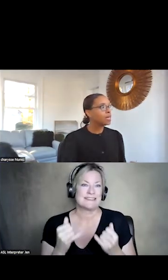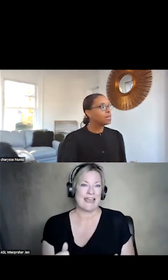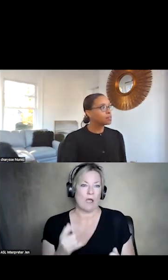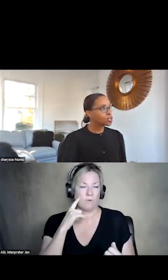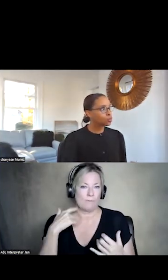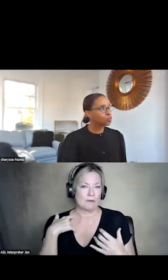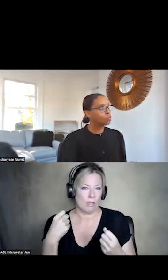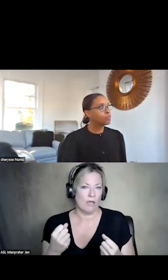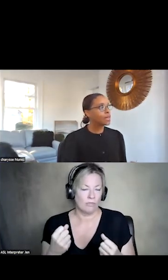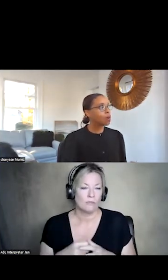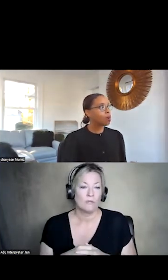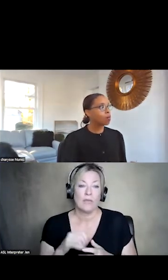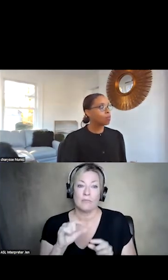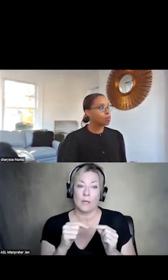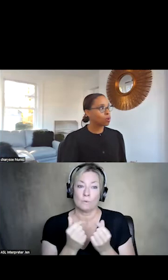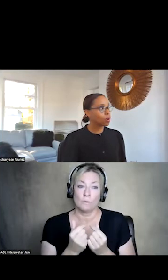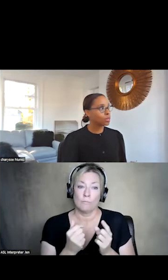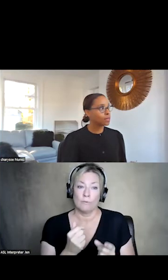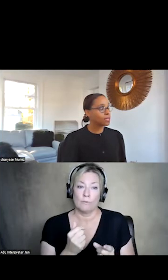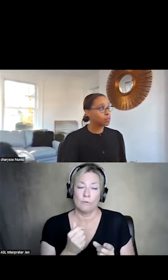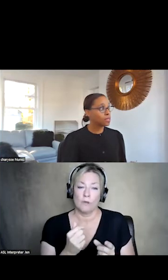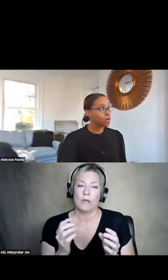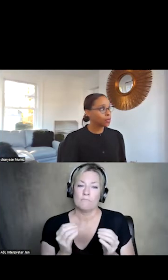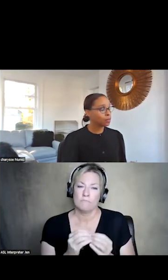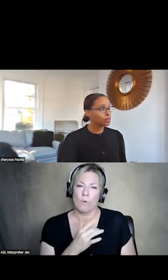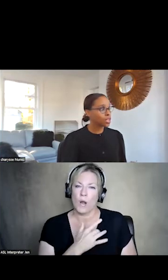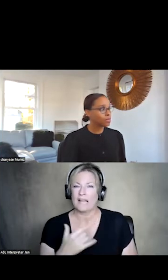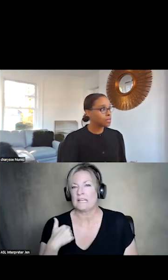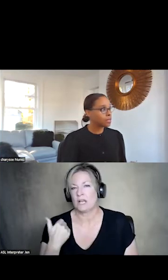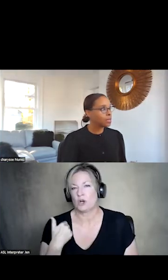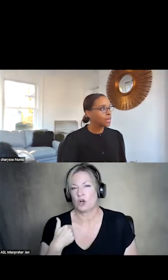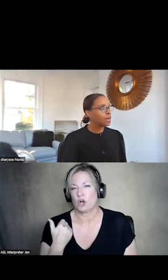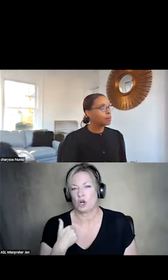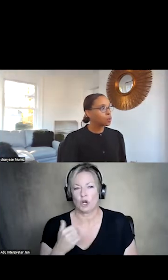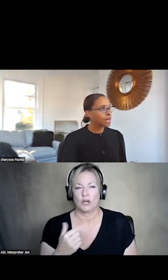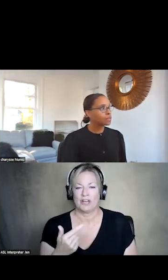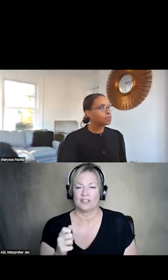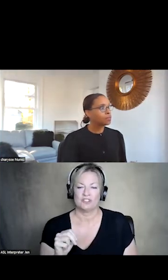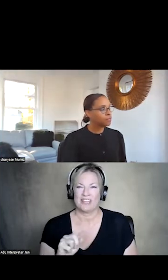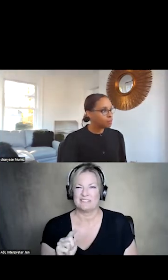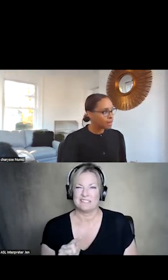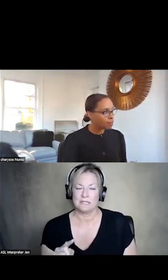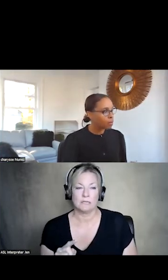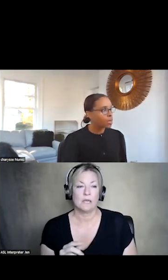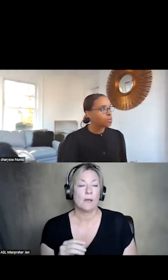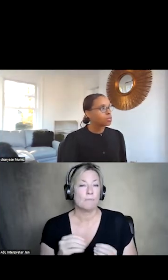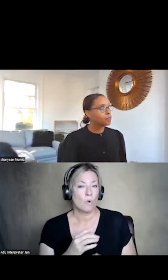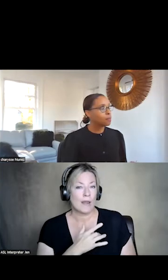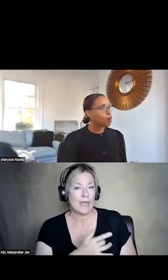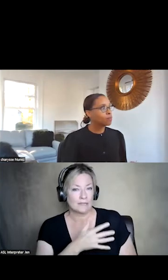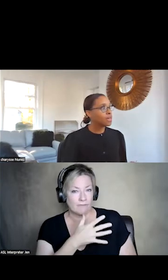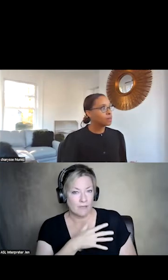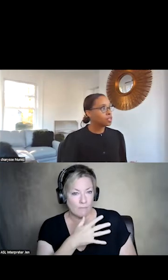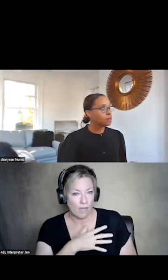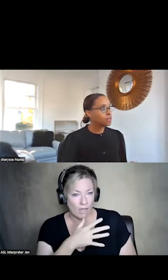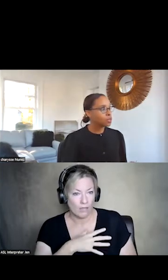status. This group, they are more likely to be younger, Gen Z, more likely to be female, to be a